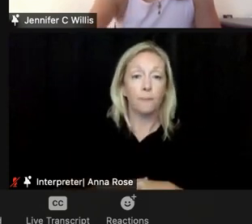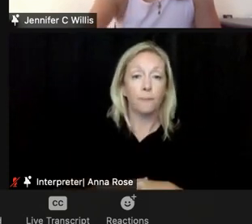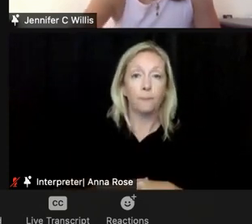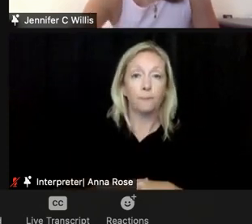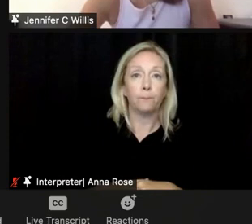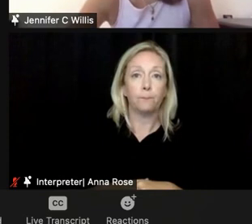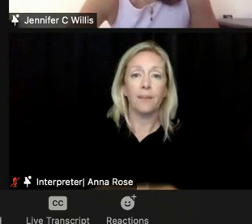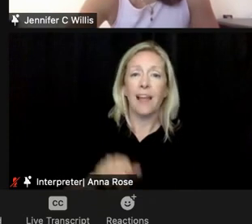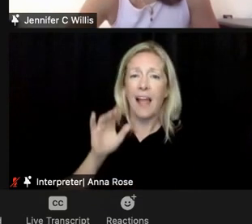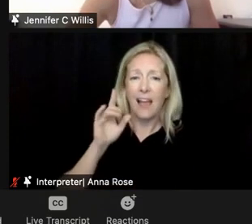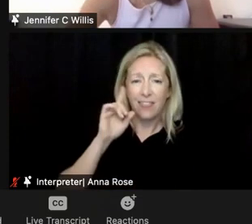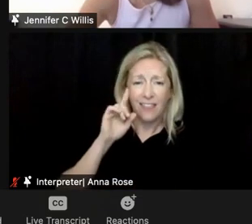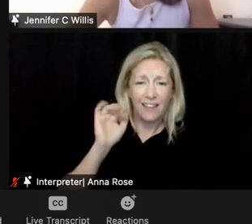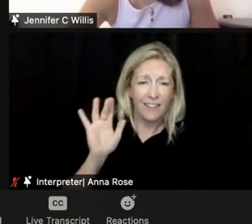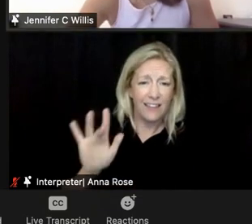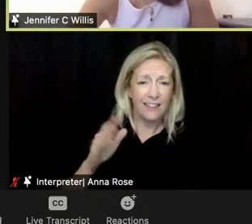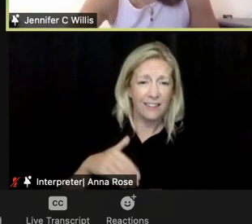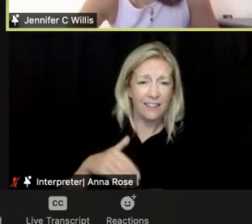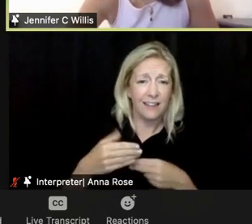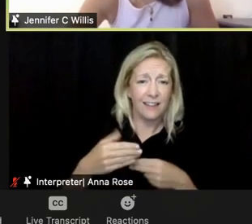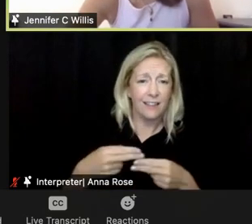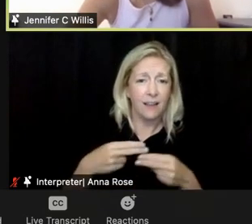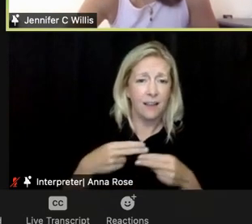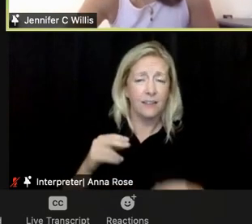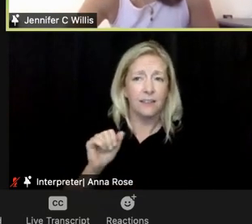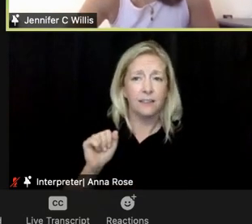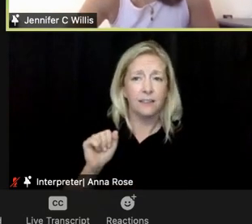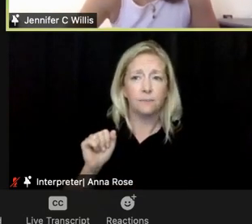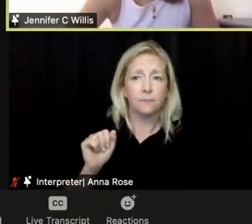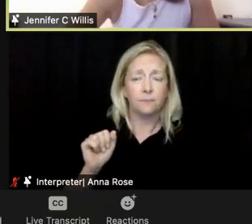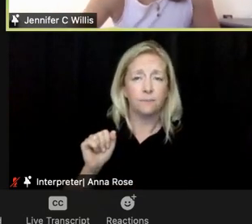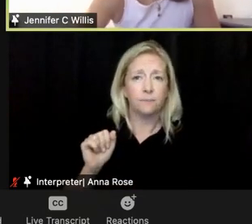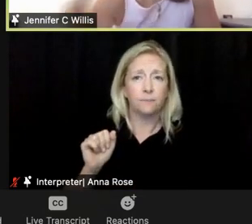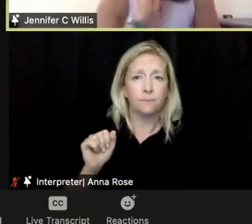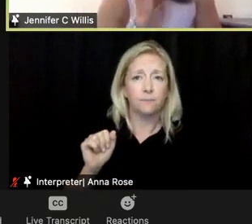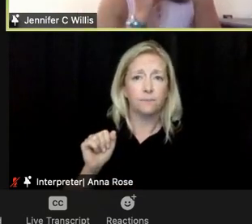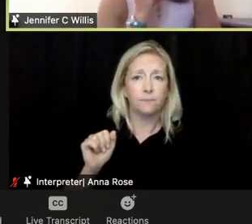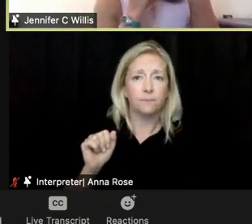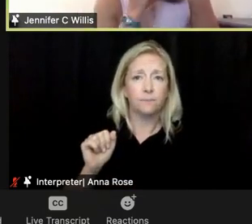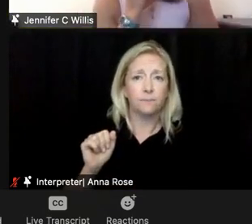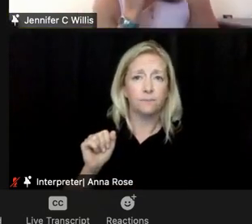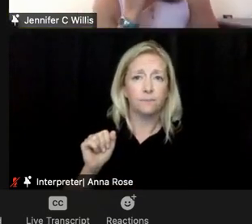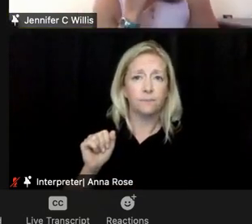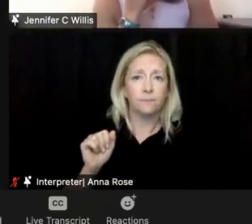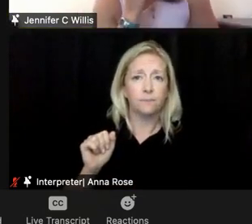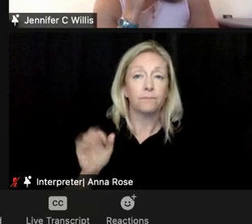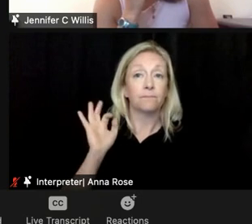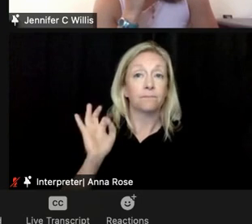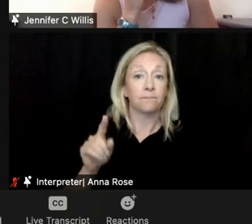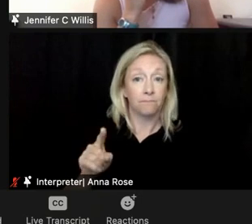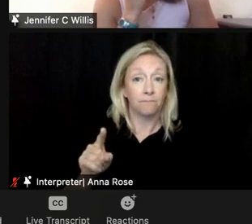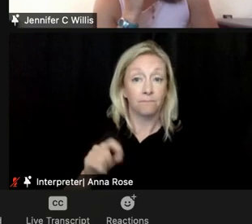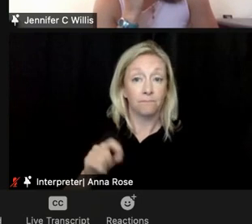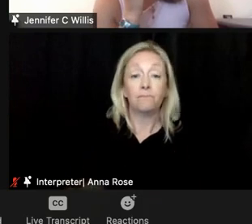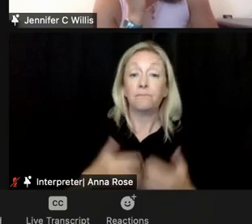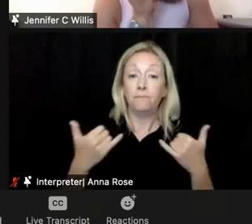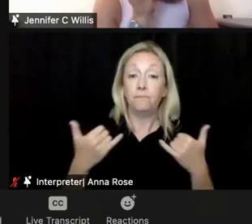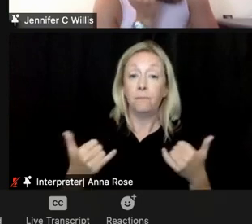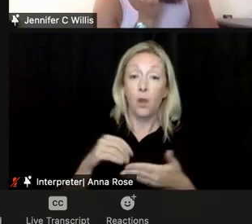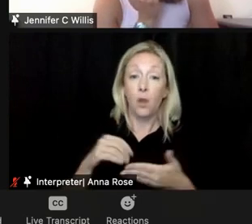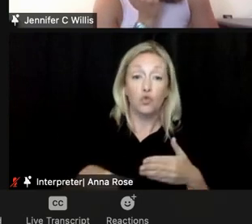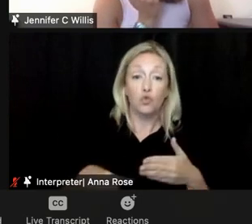if you hit next slide. Yep. For some reason it's so not now right. on There the we right. go. Okay. Now, as the child moves